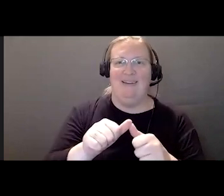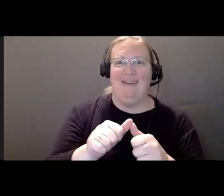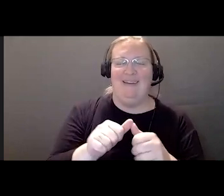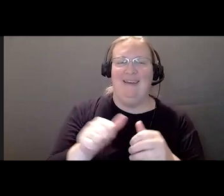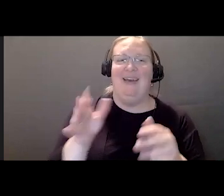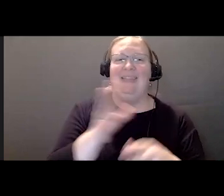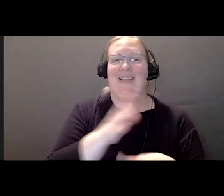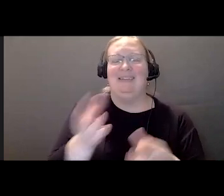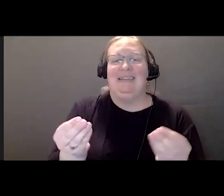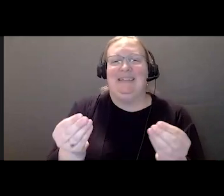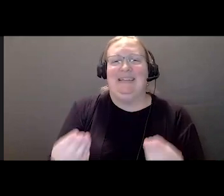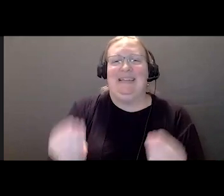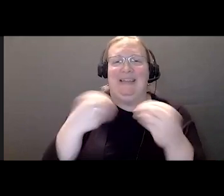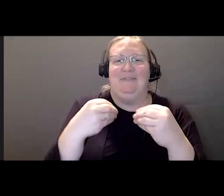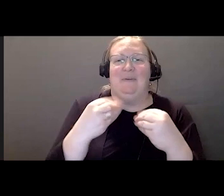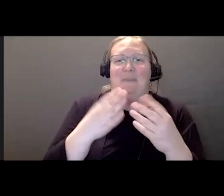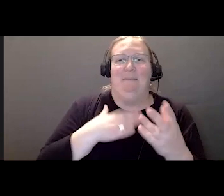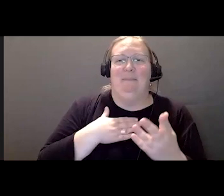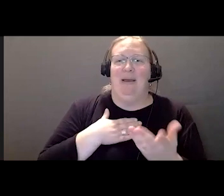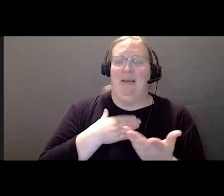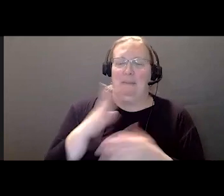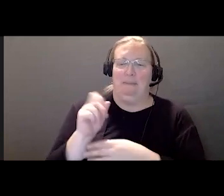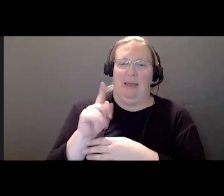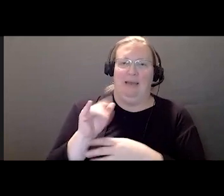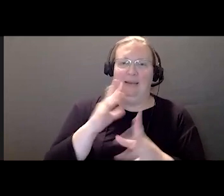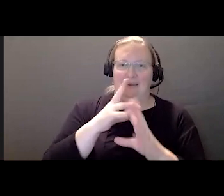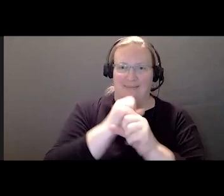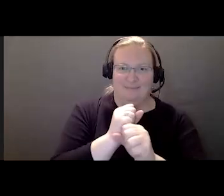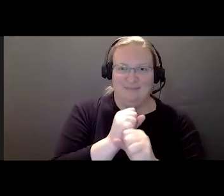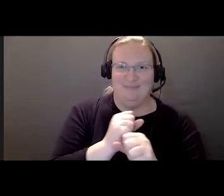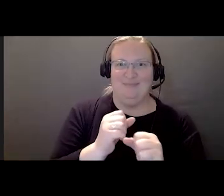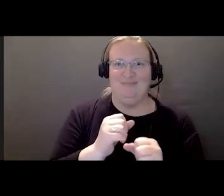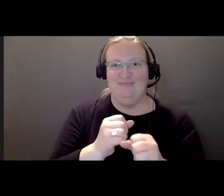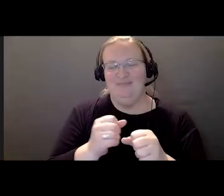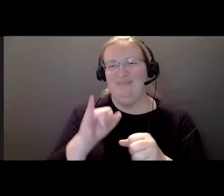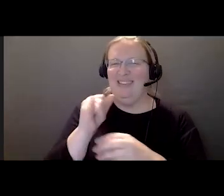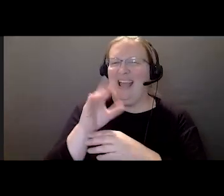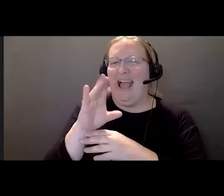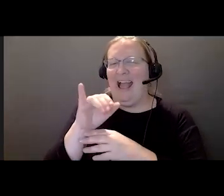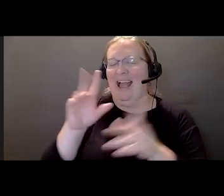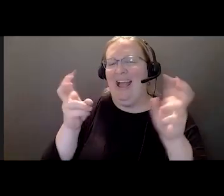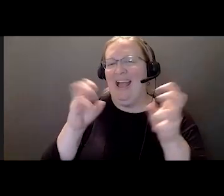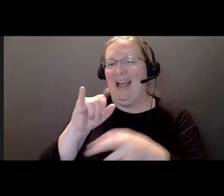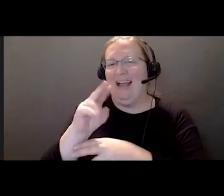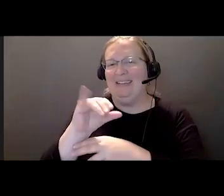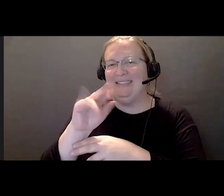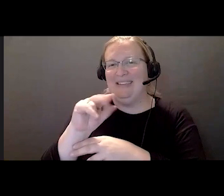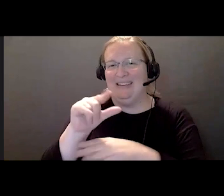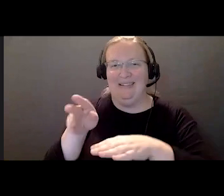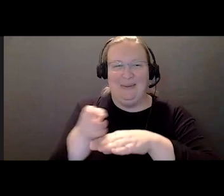baking. The owners were friendly and had lots of experience running a